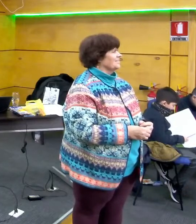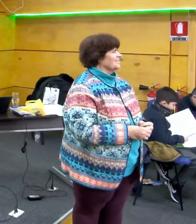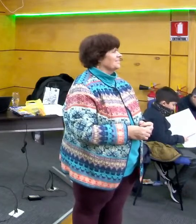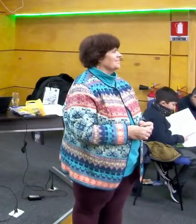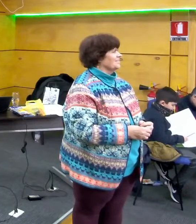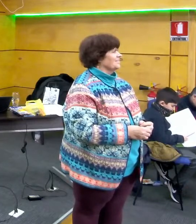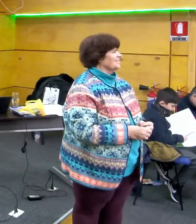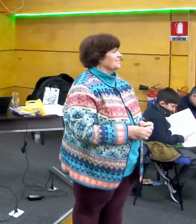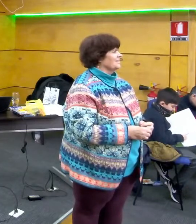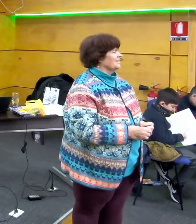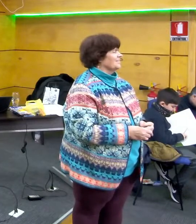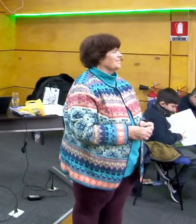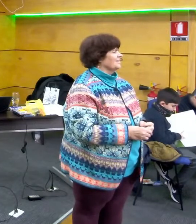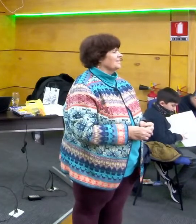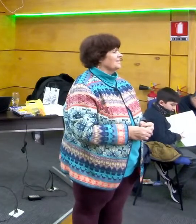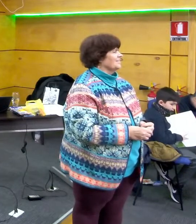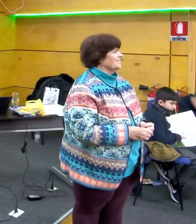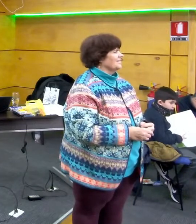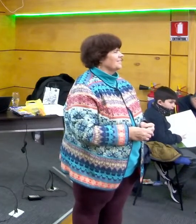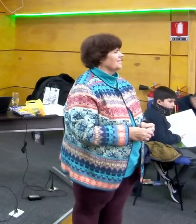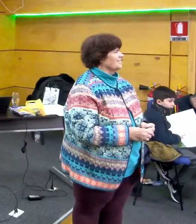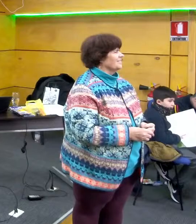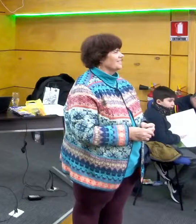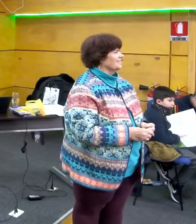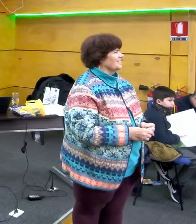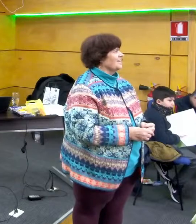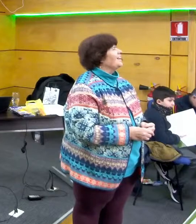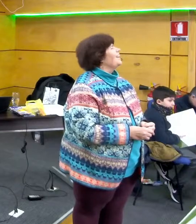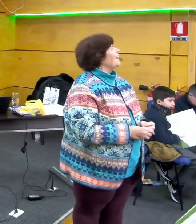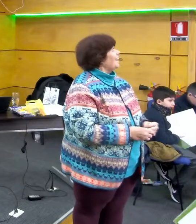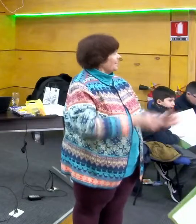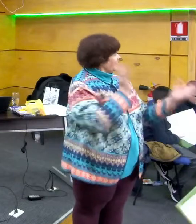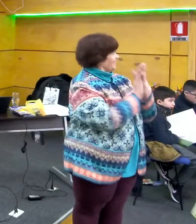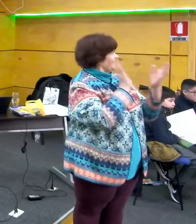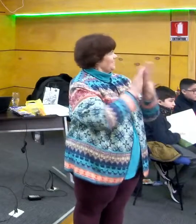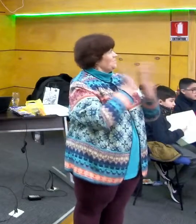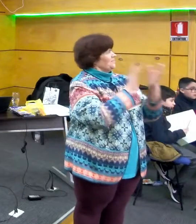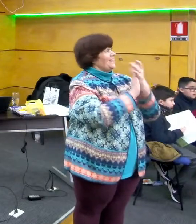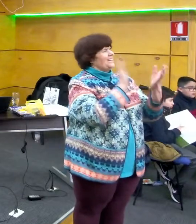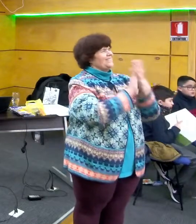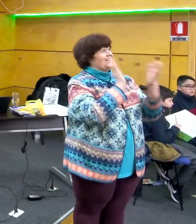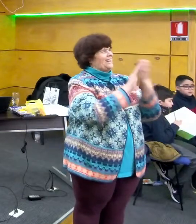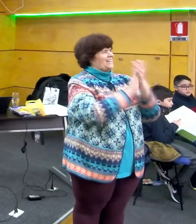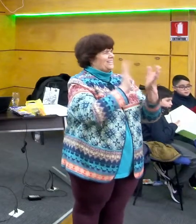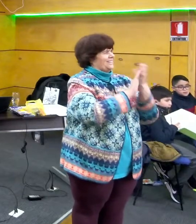millionaires because they wrote this song. Bravo.